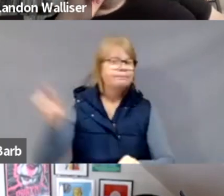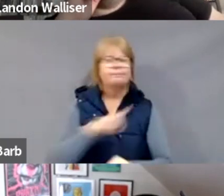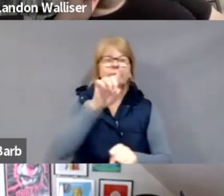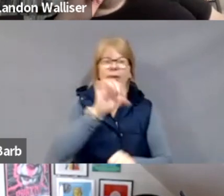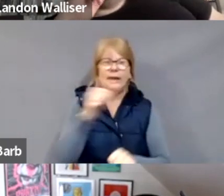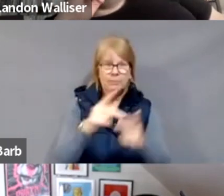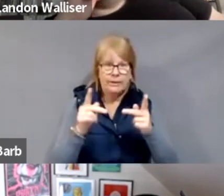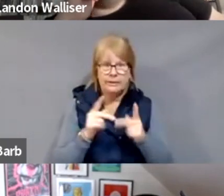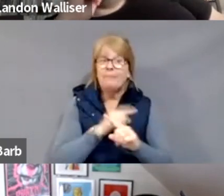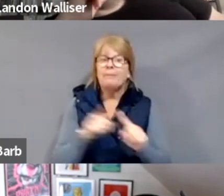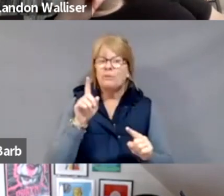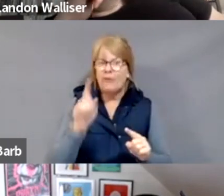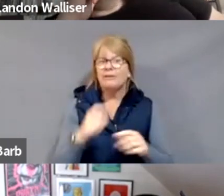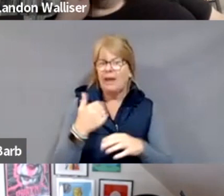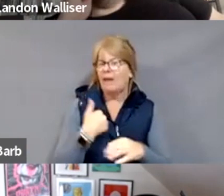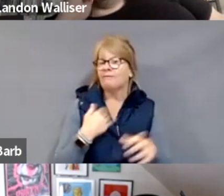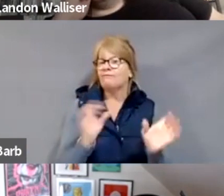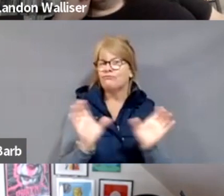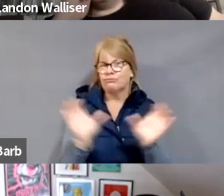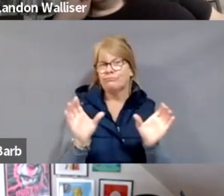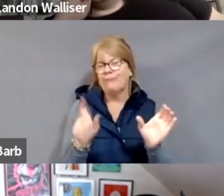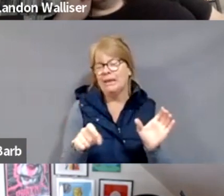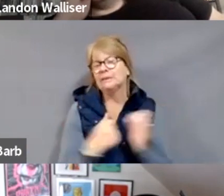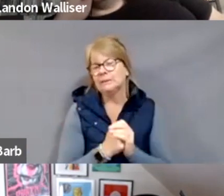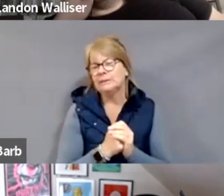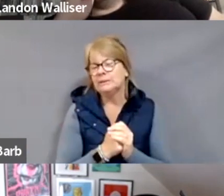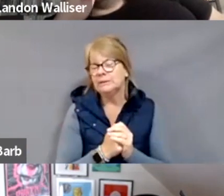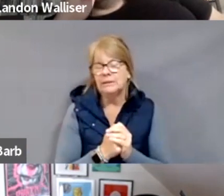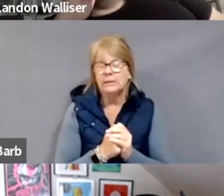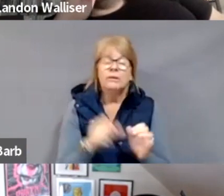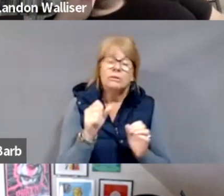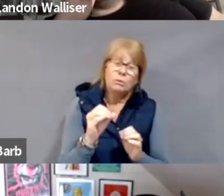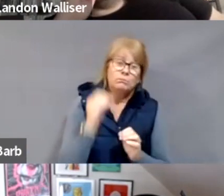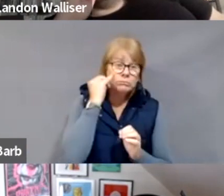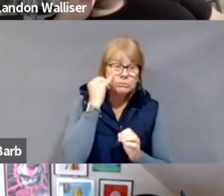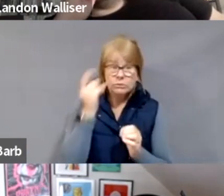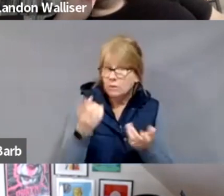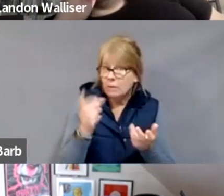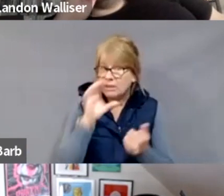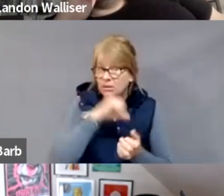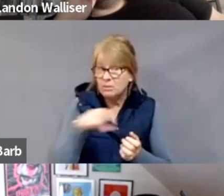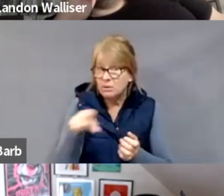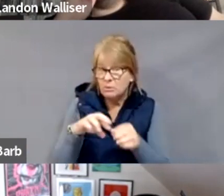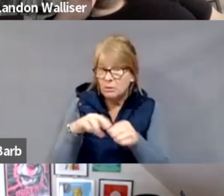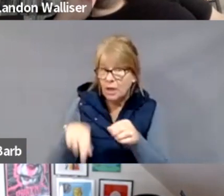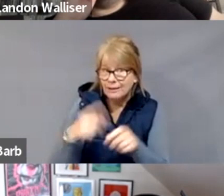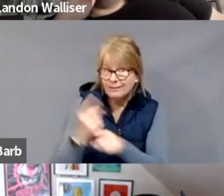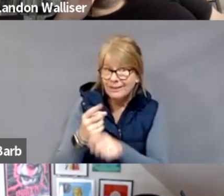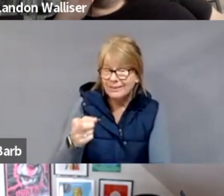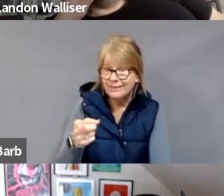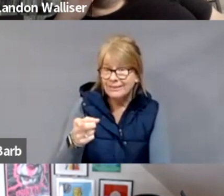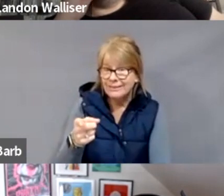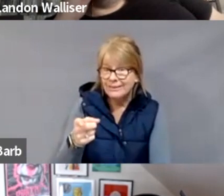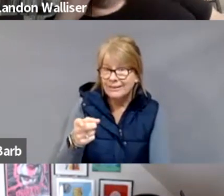do need to earn those credits. So if that's something that you're in, I'm assuming you're based in Regina, because we have not